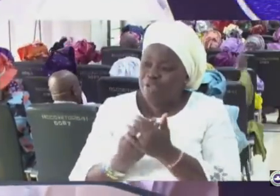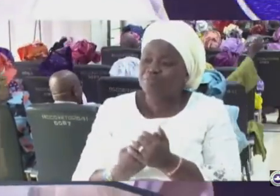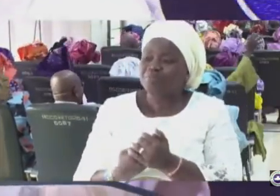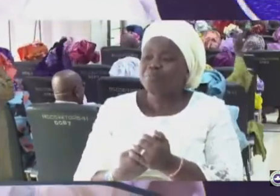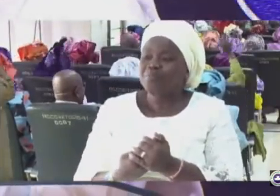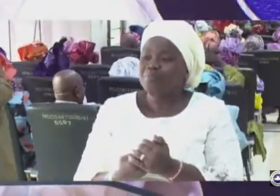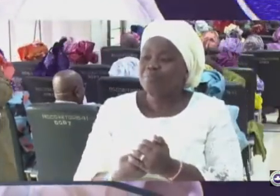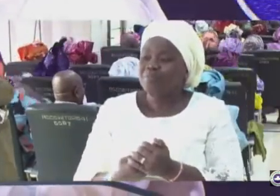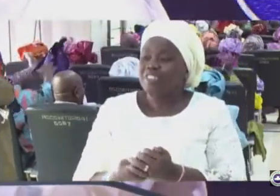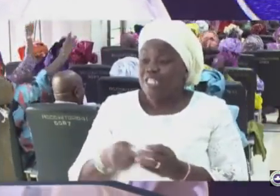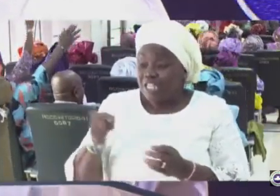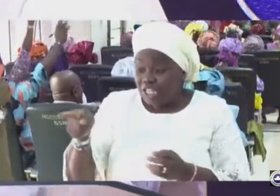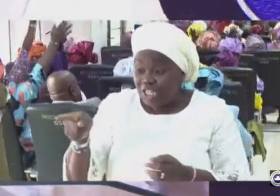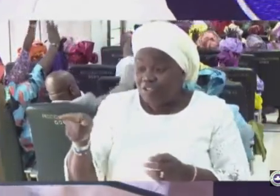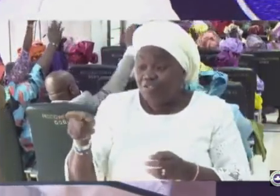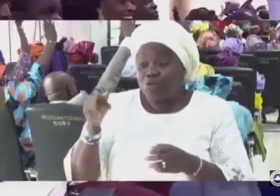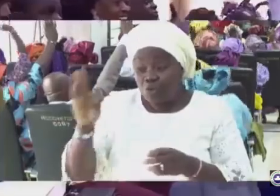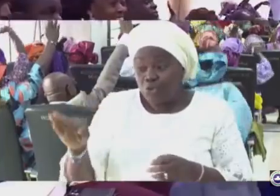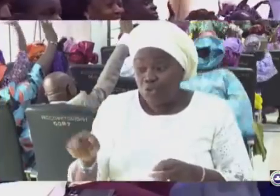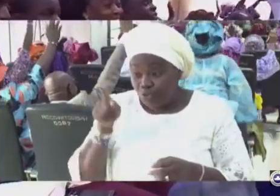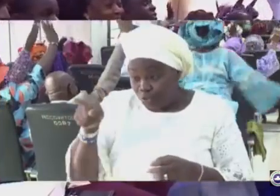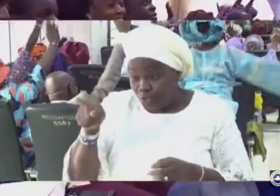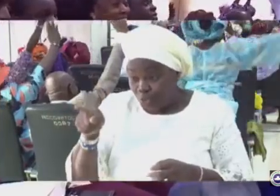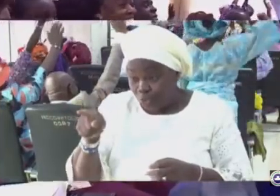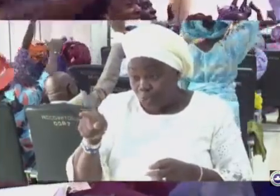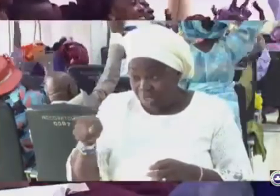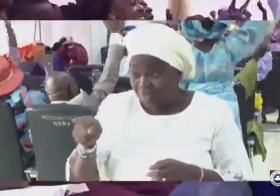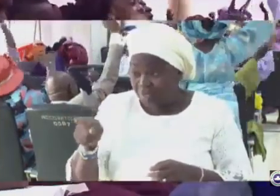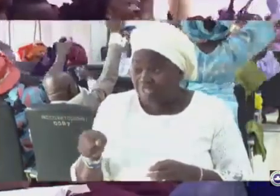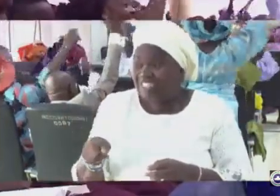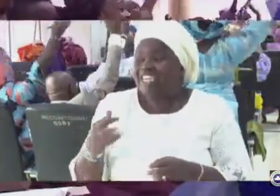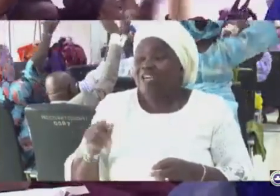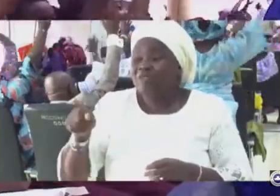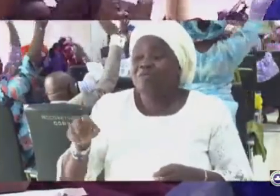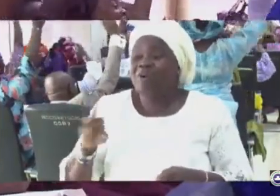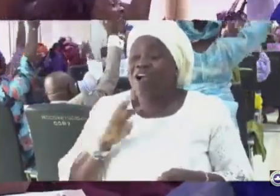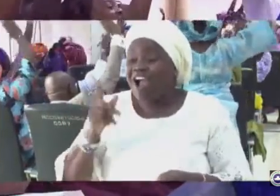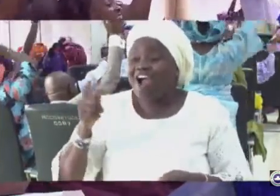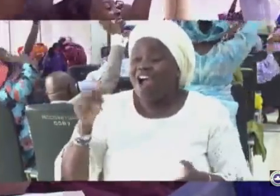Anybody like that here? Let me hear you shout hallelujah.